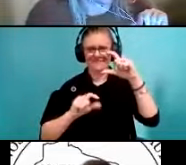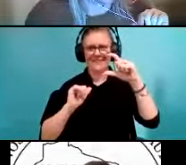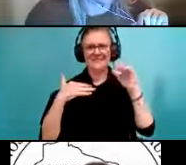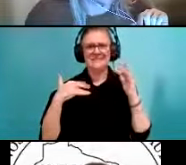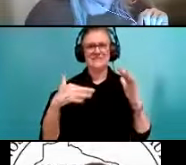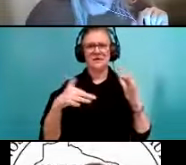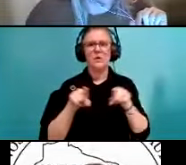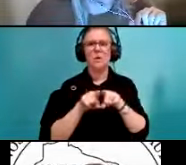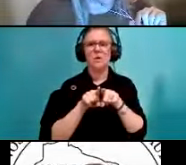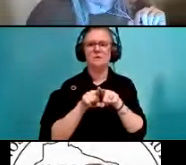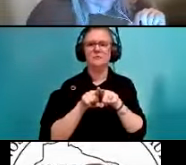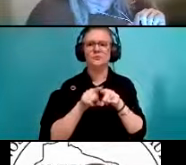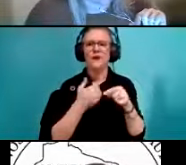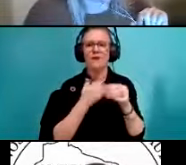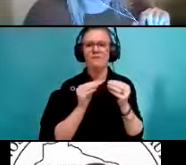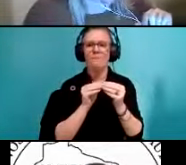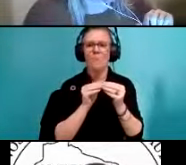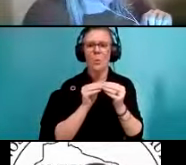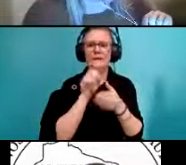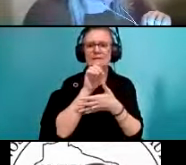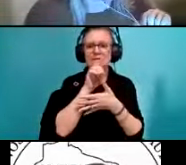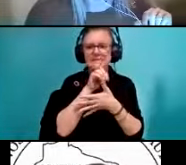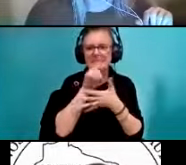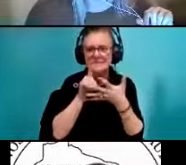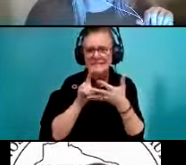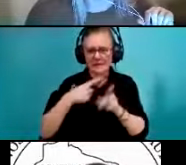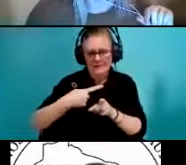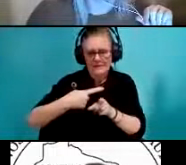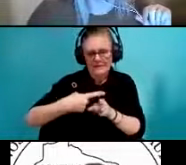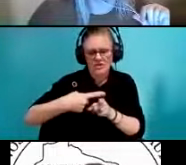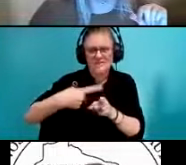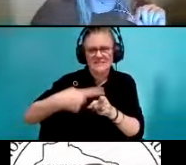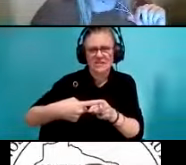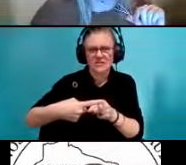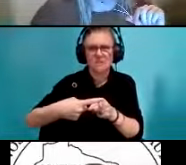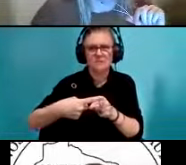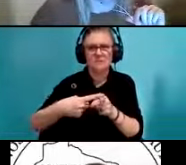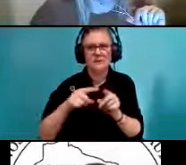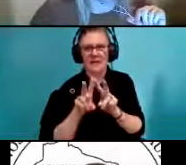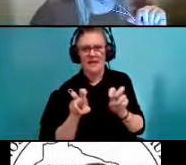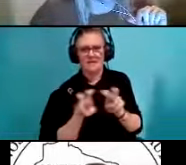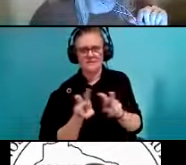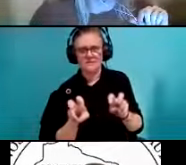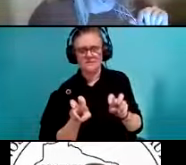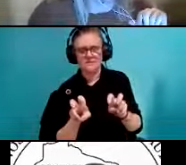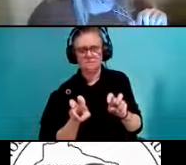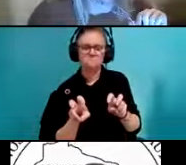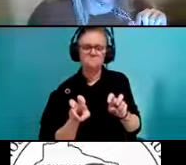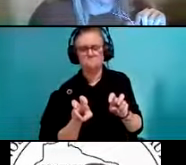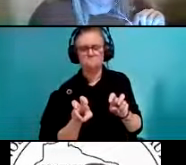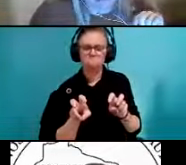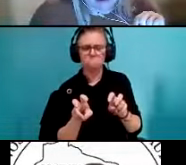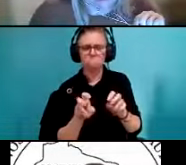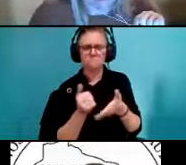going to also do a more detailed intersection level traffic analysis that will, help us